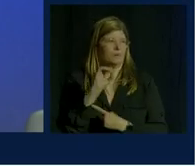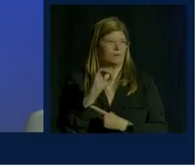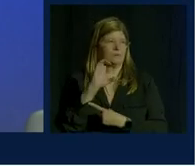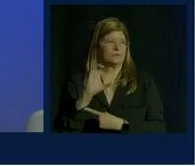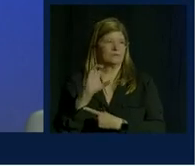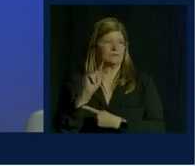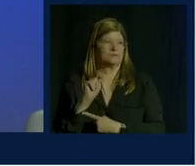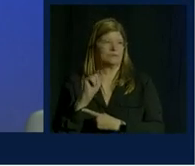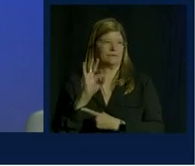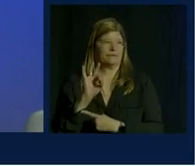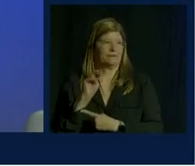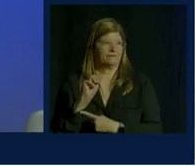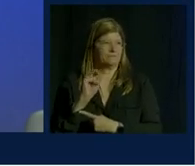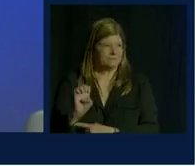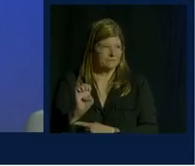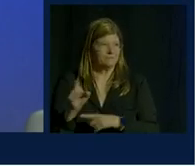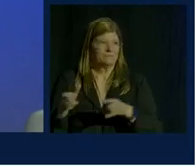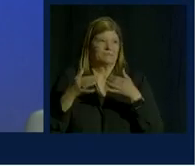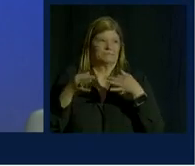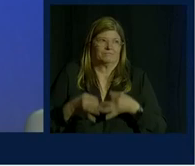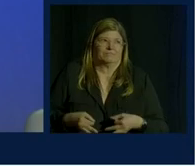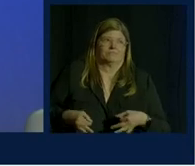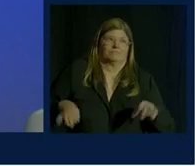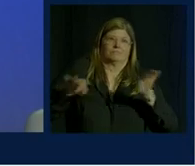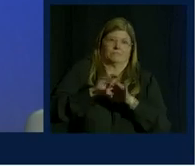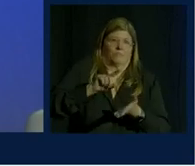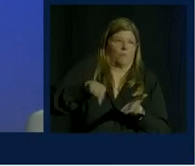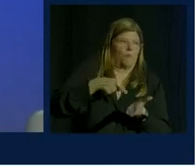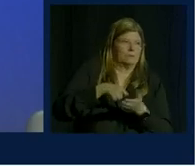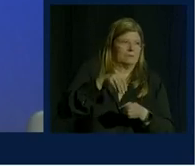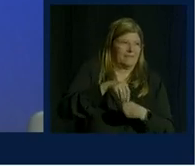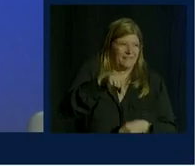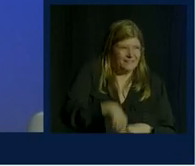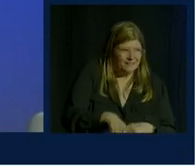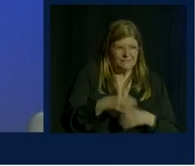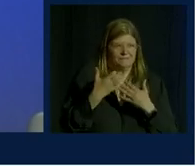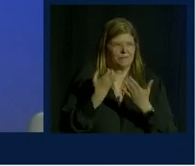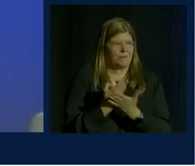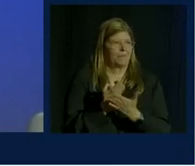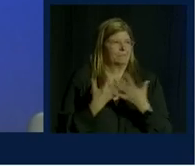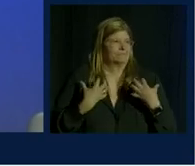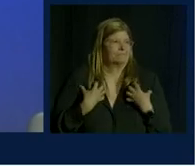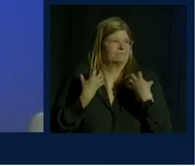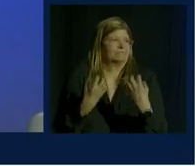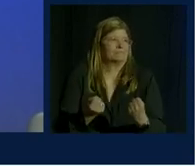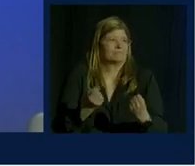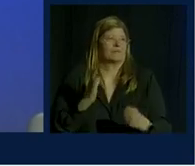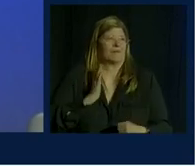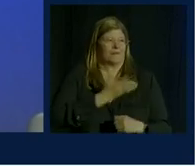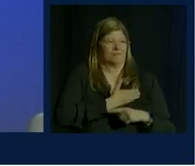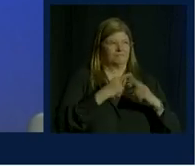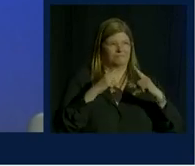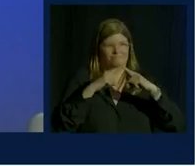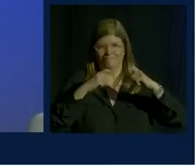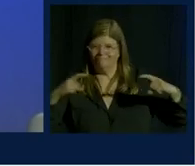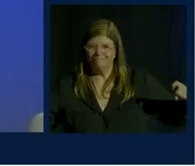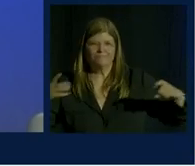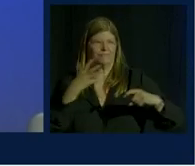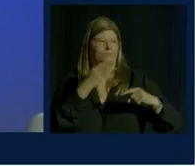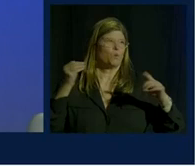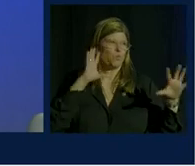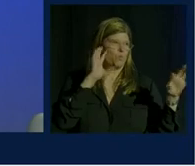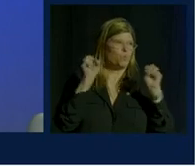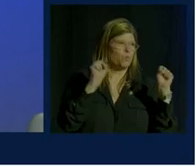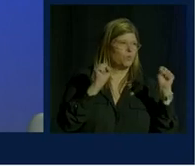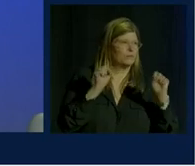Bowser, OCTFME has played an important role in the economic recovery of our diverse and